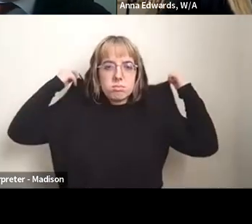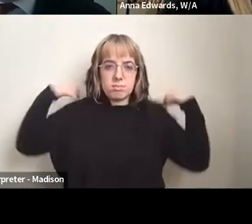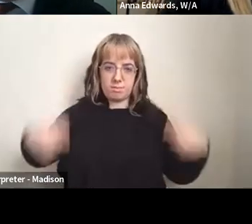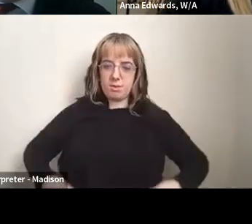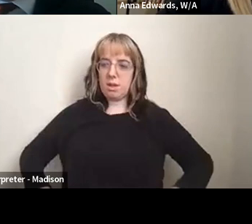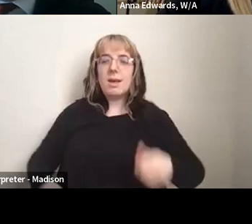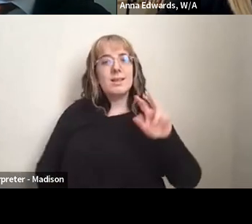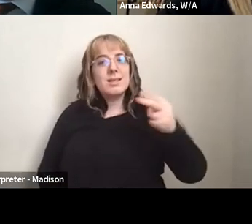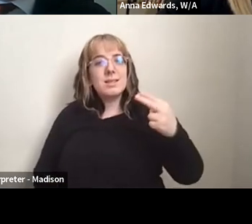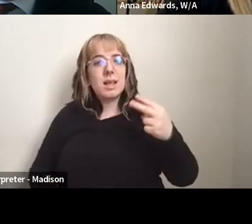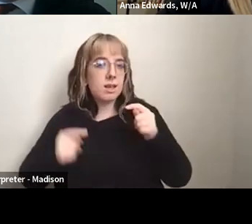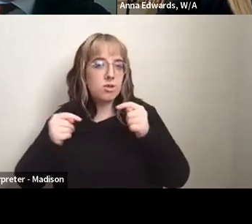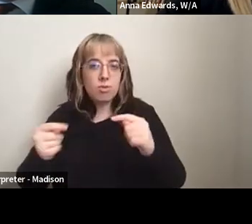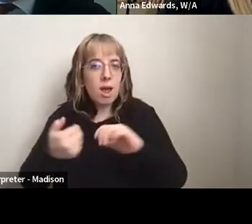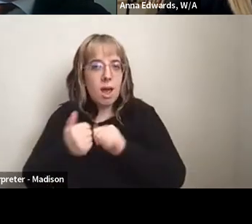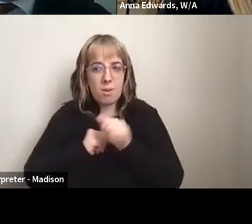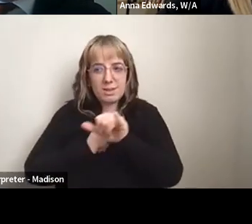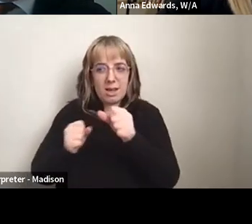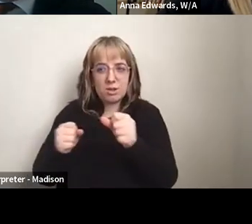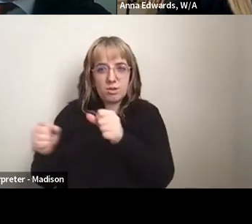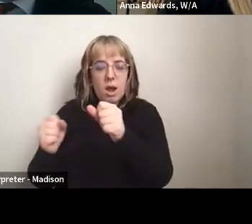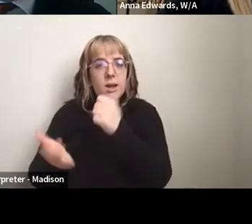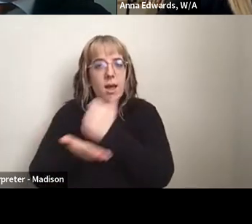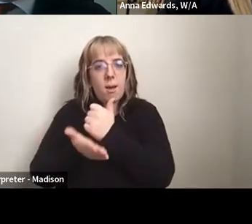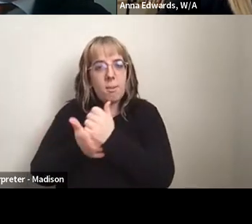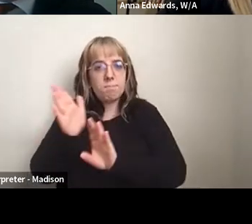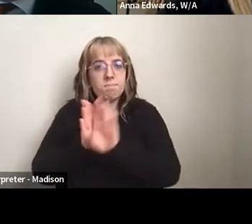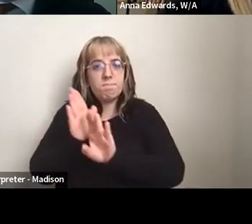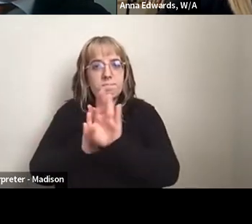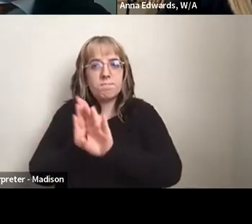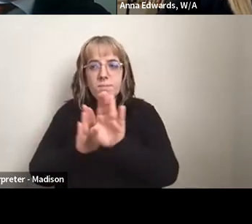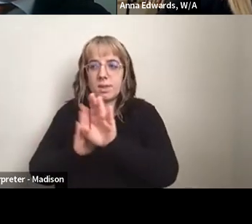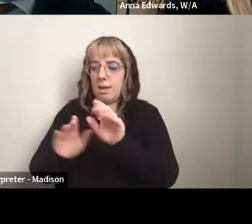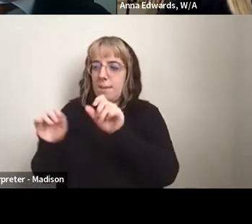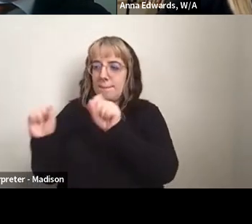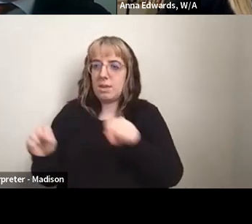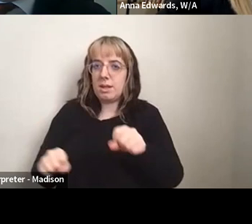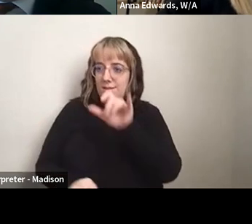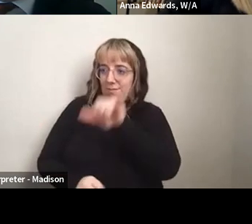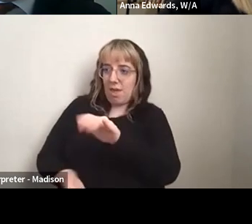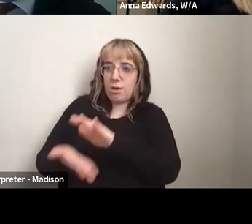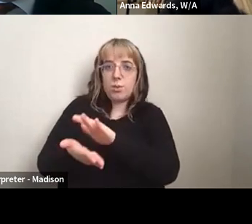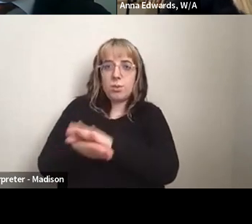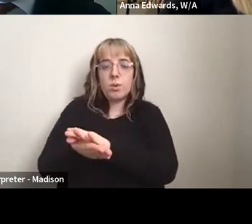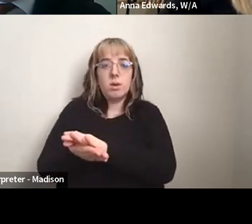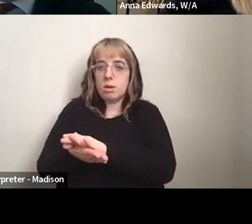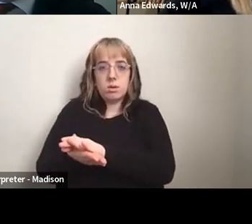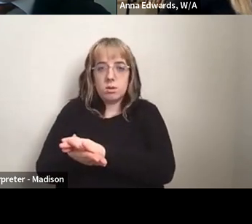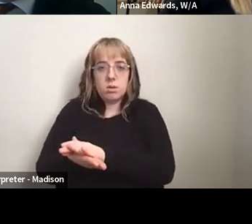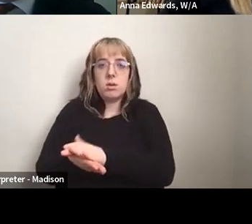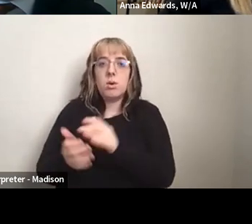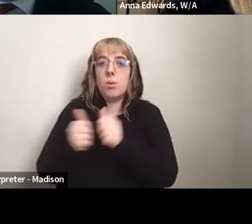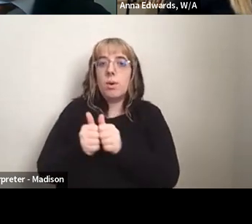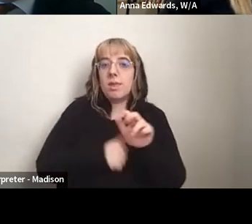for our school leaders, how might these strategies help build the capacity of the school leaders, with ultimately having our track